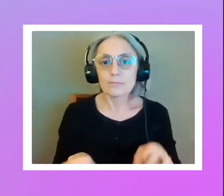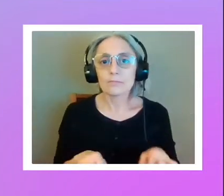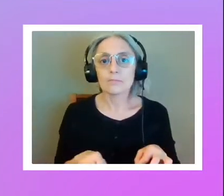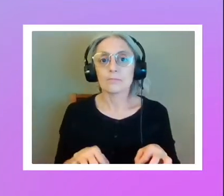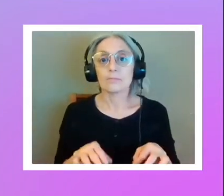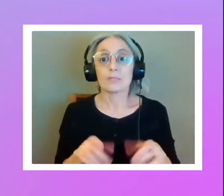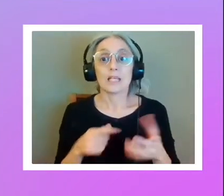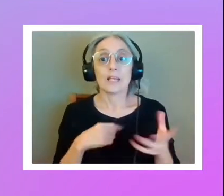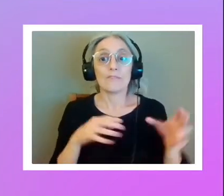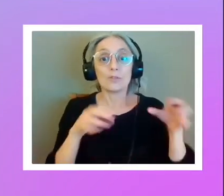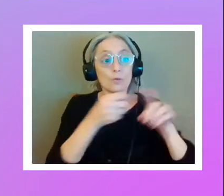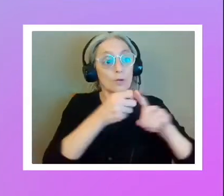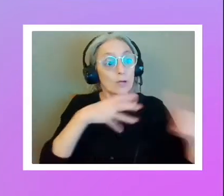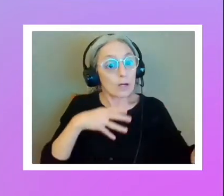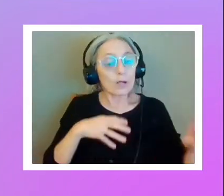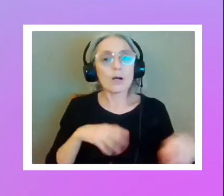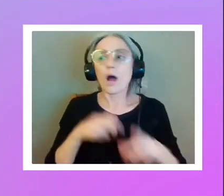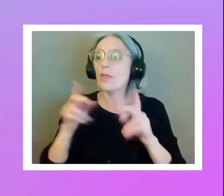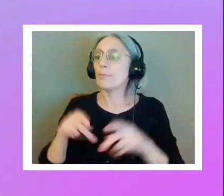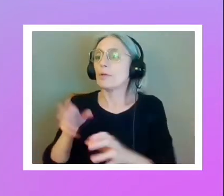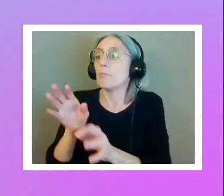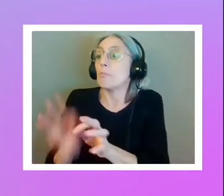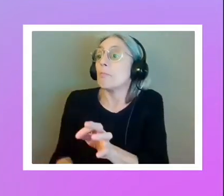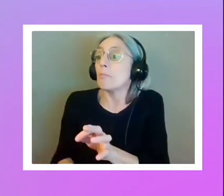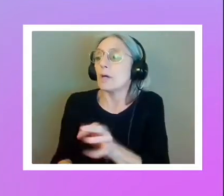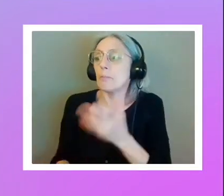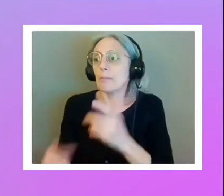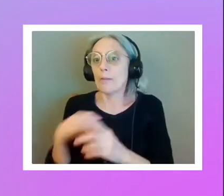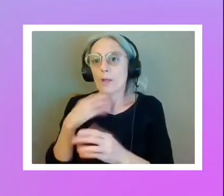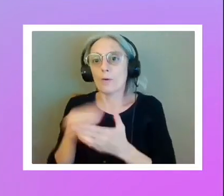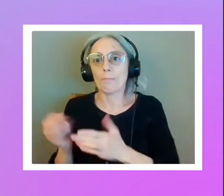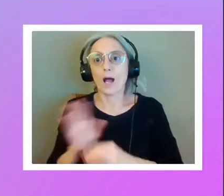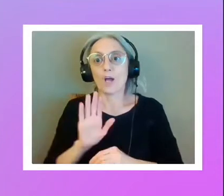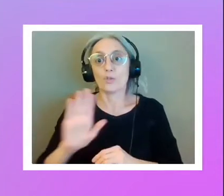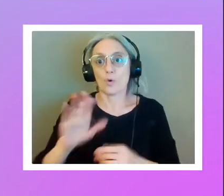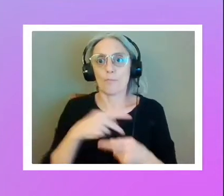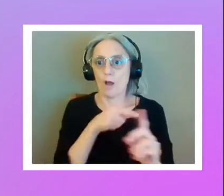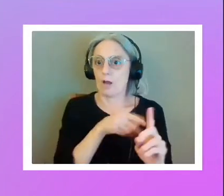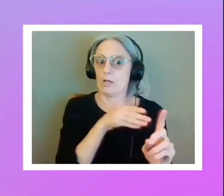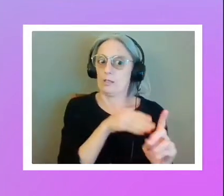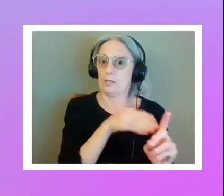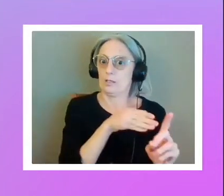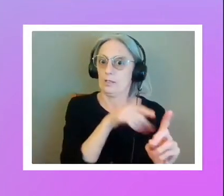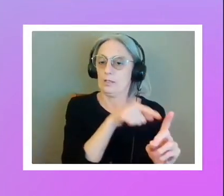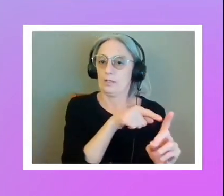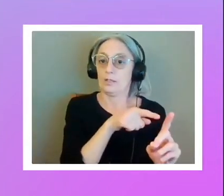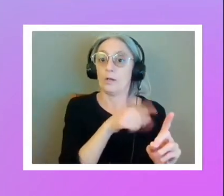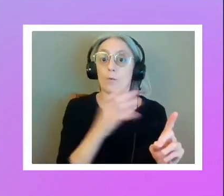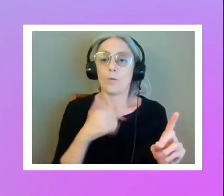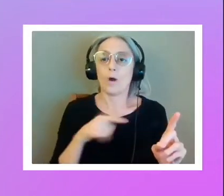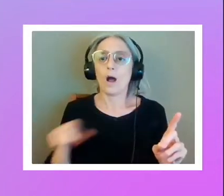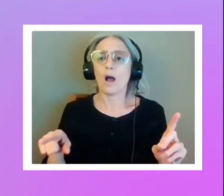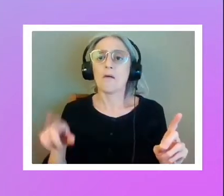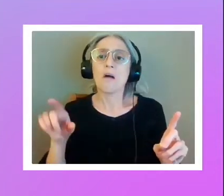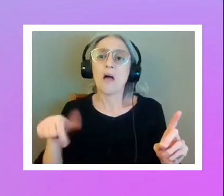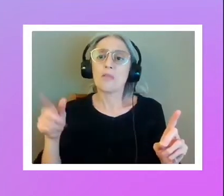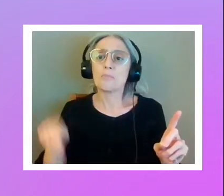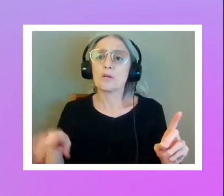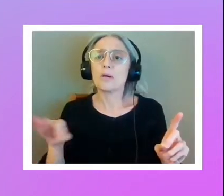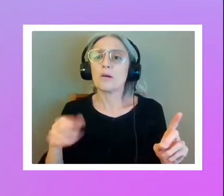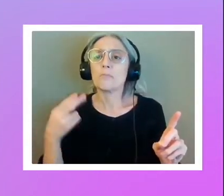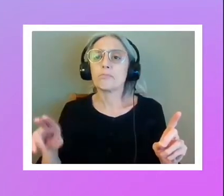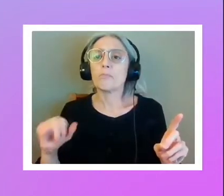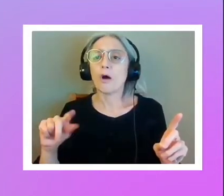your product versus someone buying someone else's product because they just gave more details in their alt text. Give me details in my alt